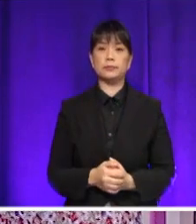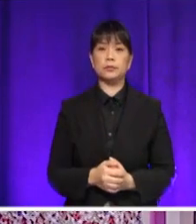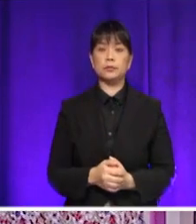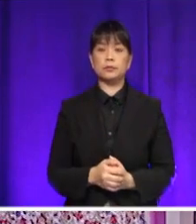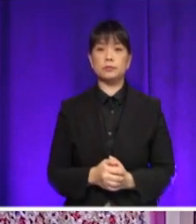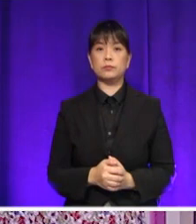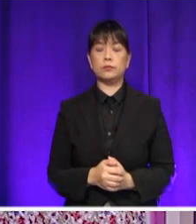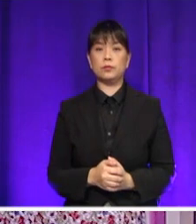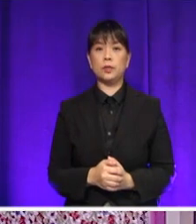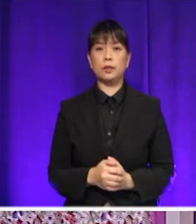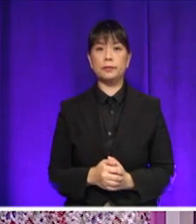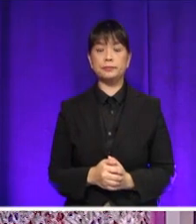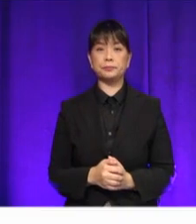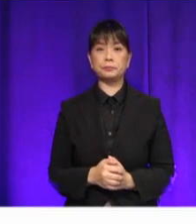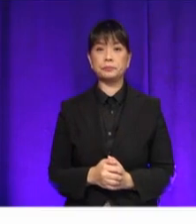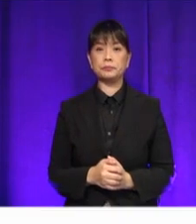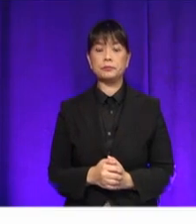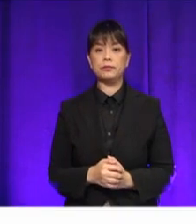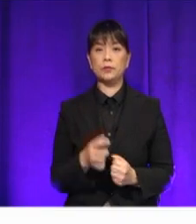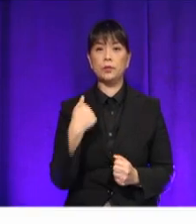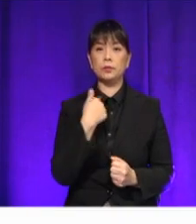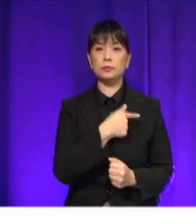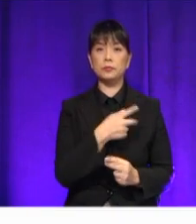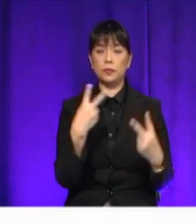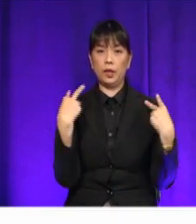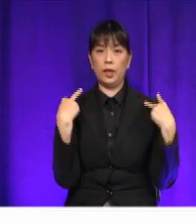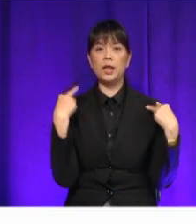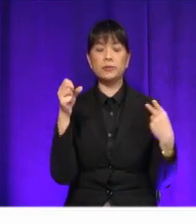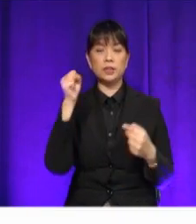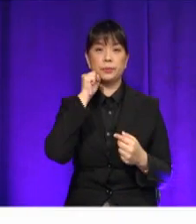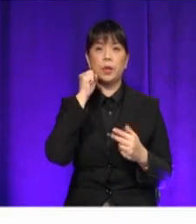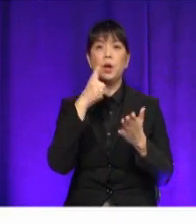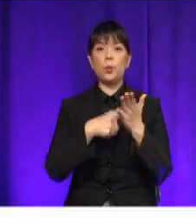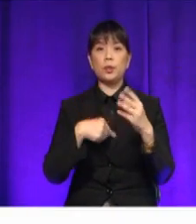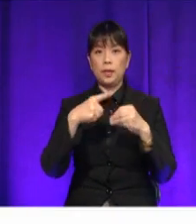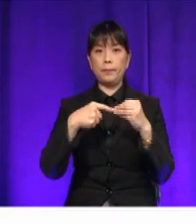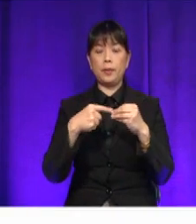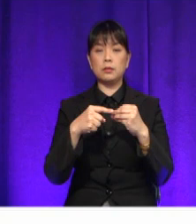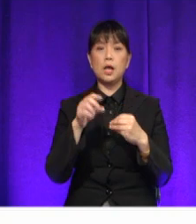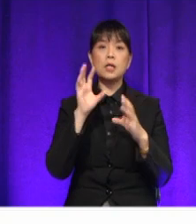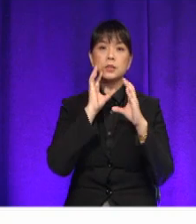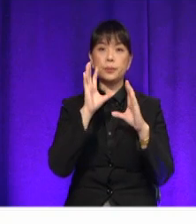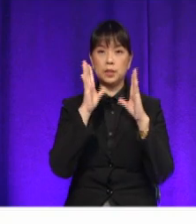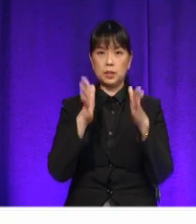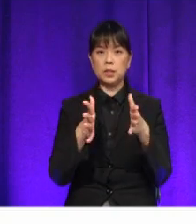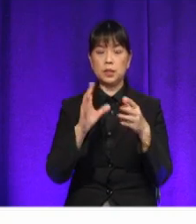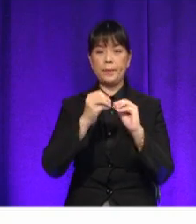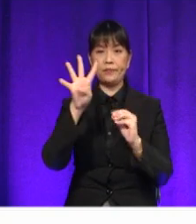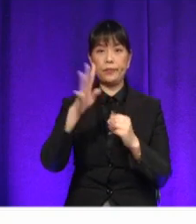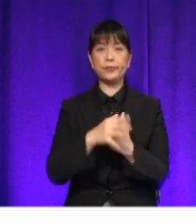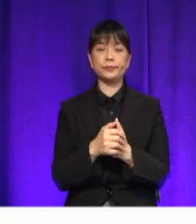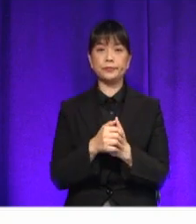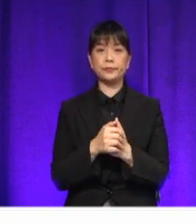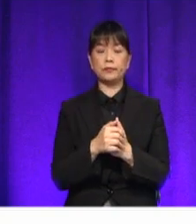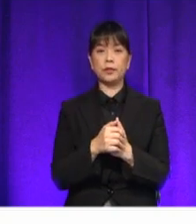job, Ashraf. All right, we have Sharina. Sharina, what about speaker 4? Who do you think speaker 4 is? I